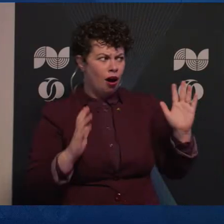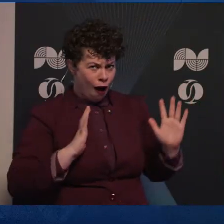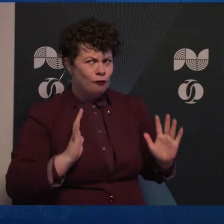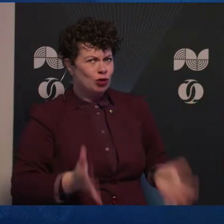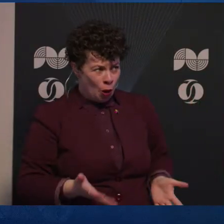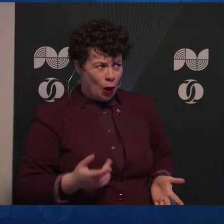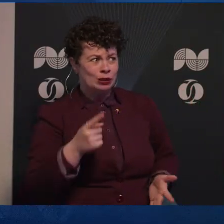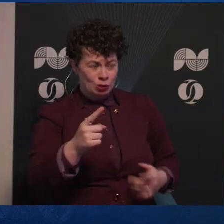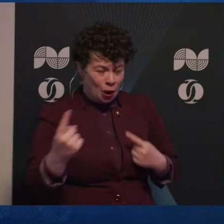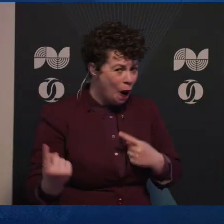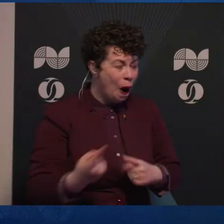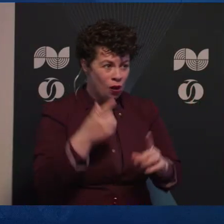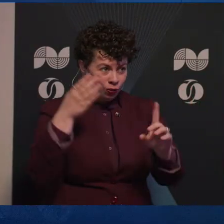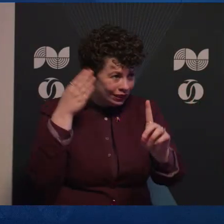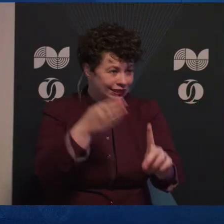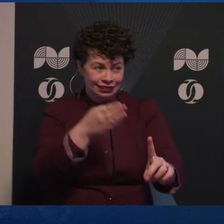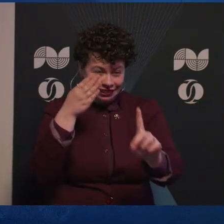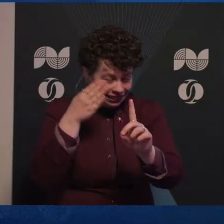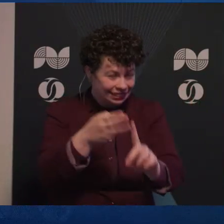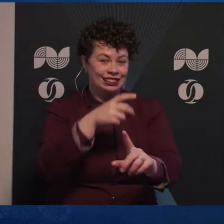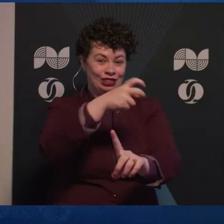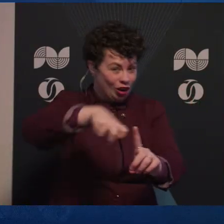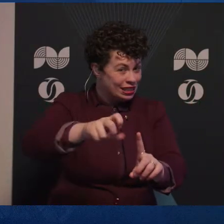Of course, reassured. Lorenzo Okay? sitting there. So